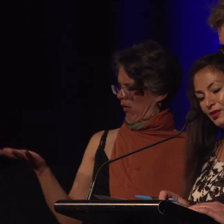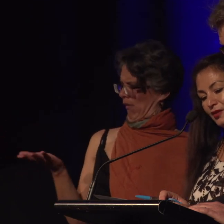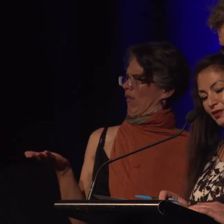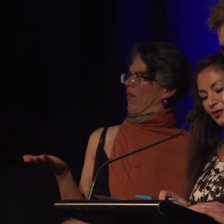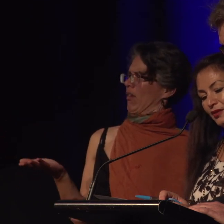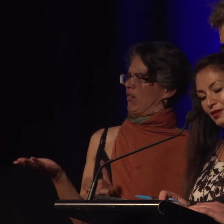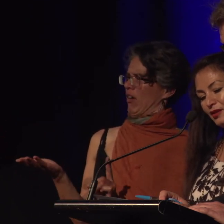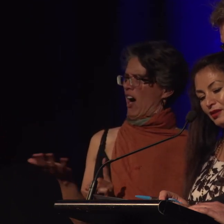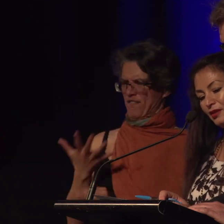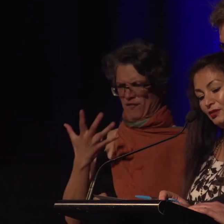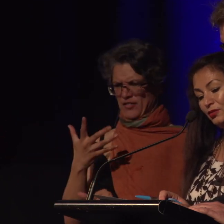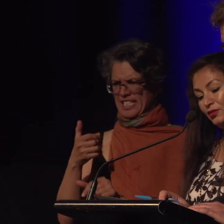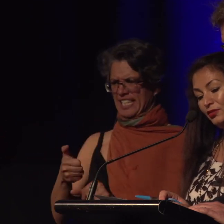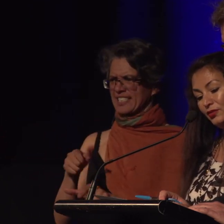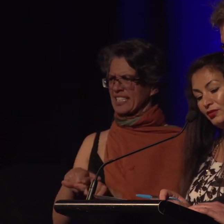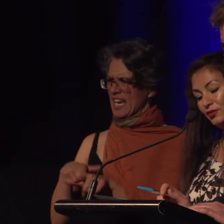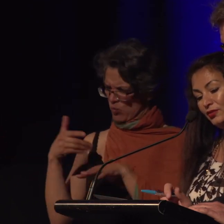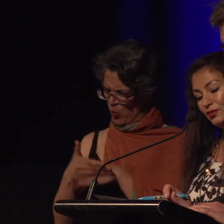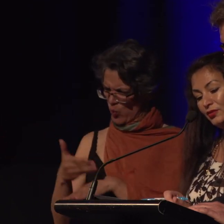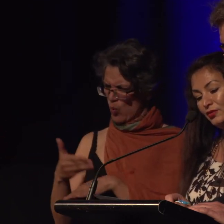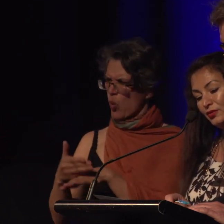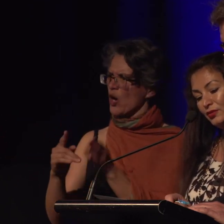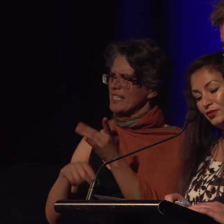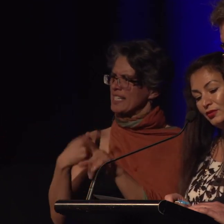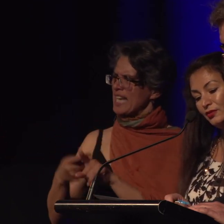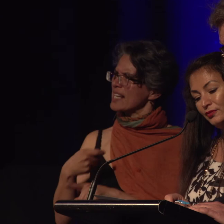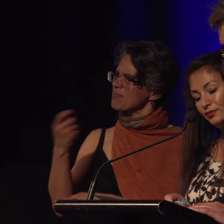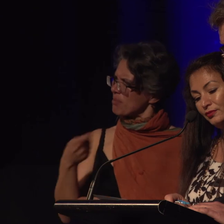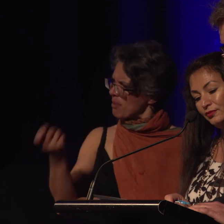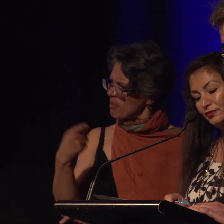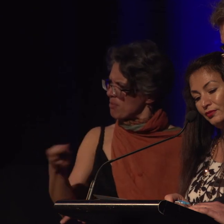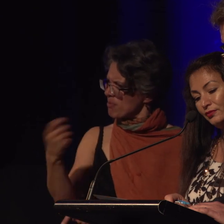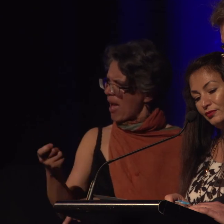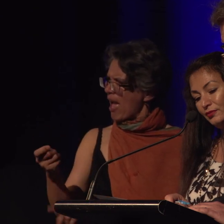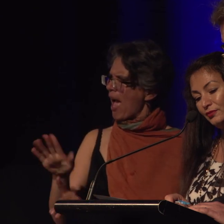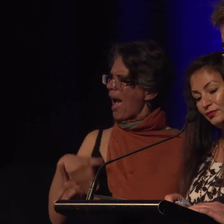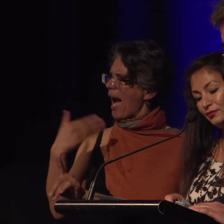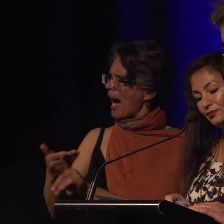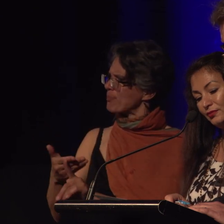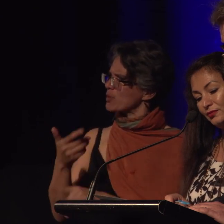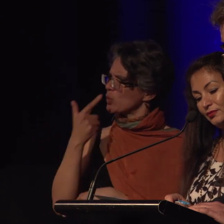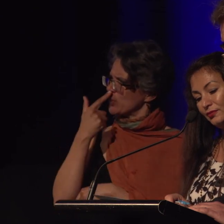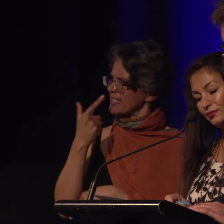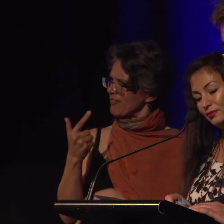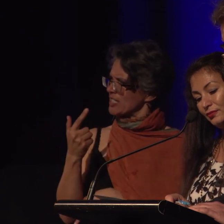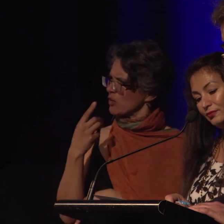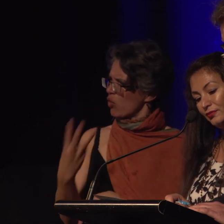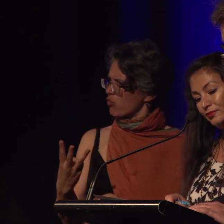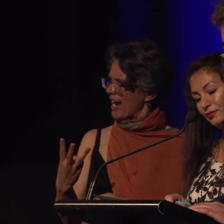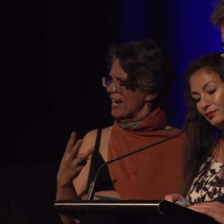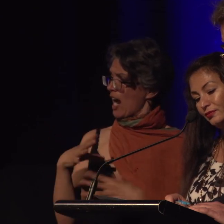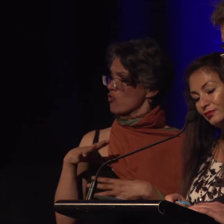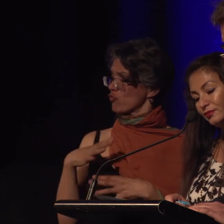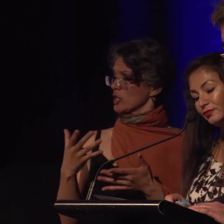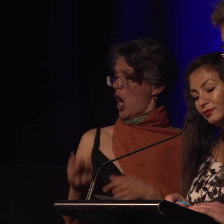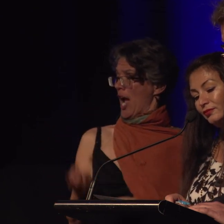have worked for 56 years. I have been taxed during the time that I worked up until the age of 73, and I retired